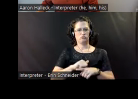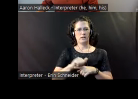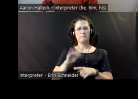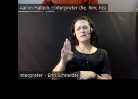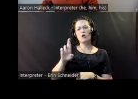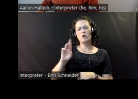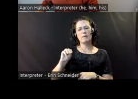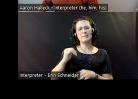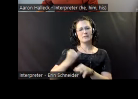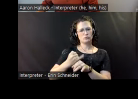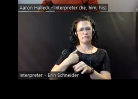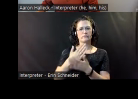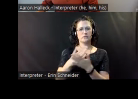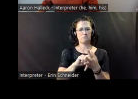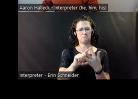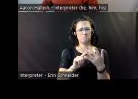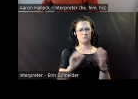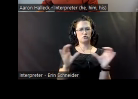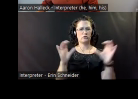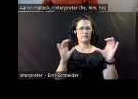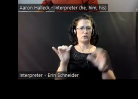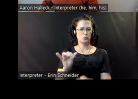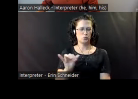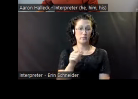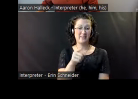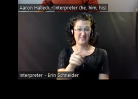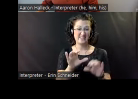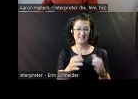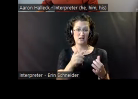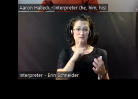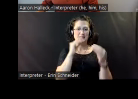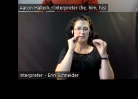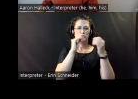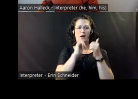as well that you can look at. This class really teaches you how to do it.